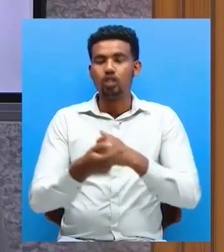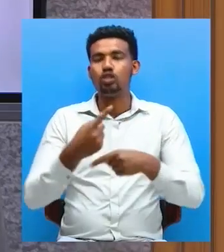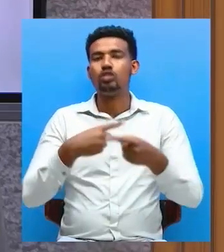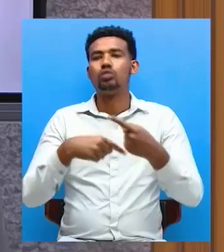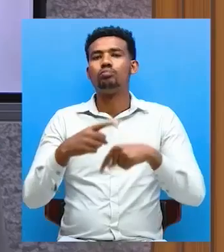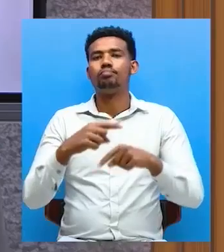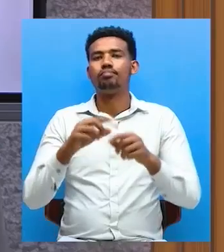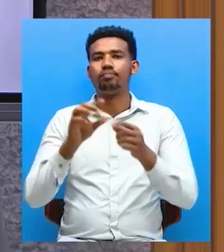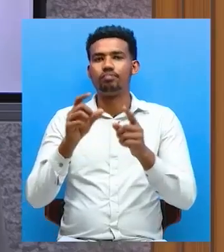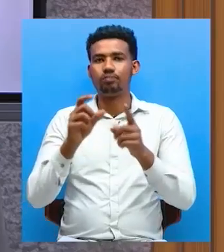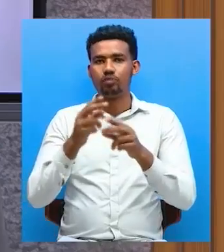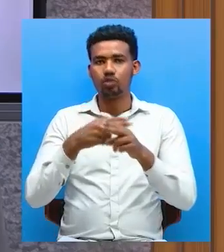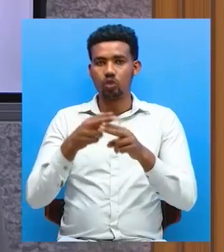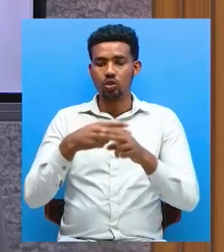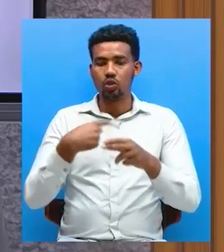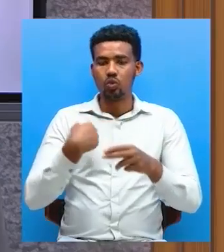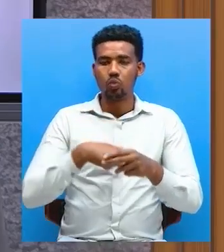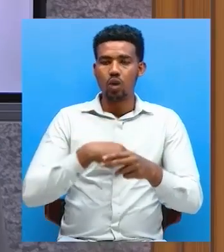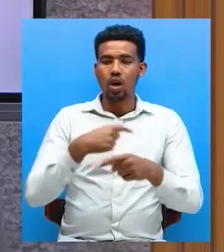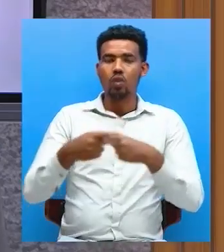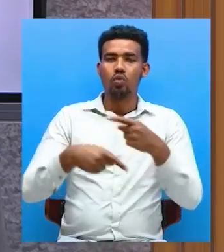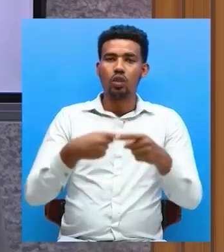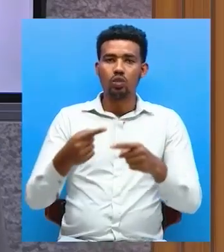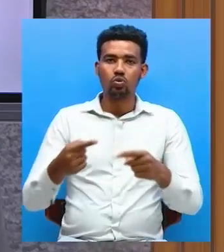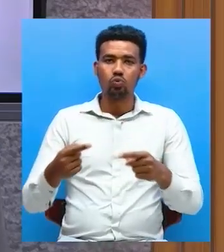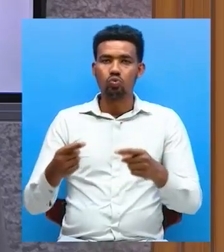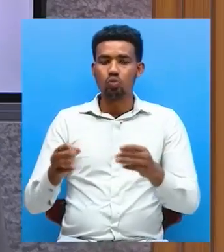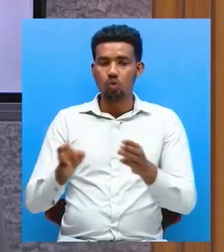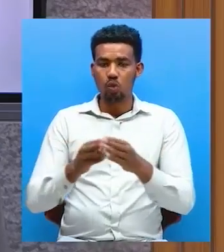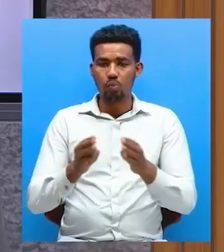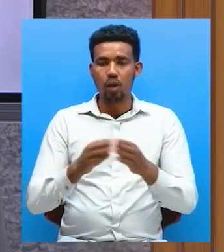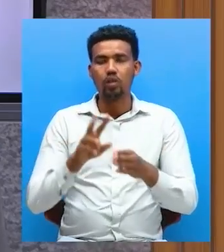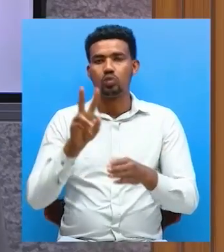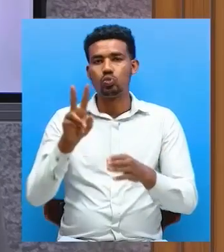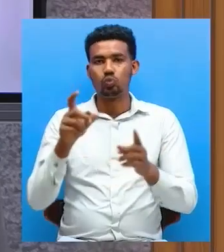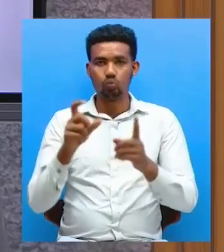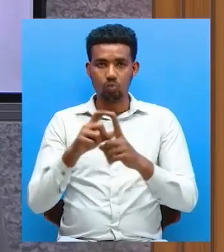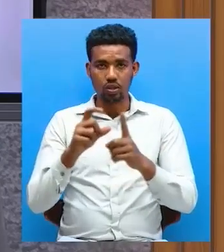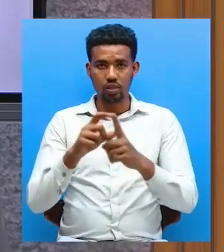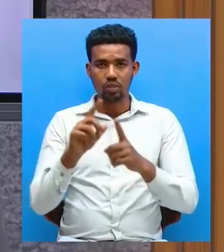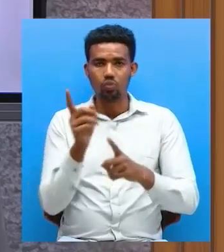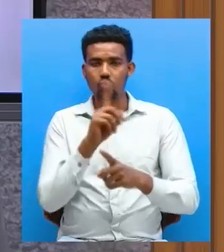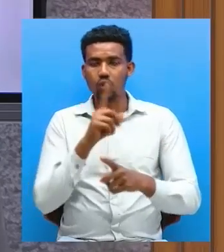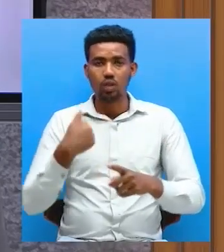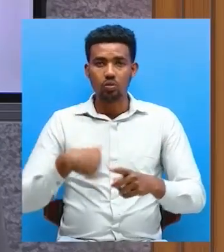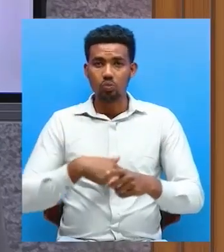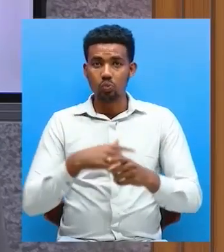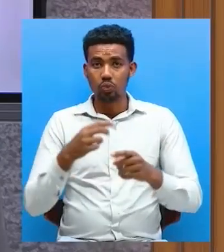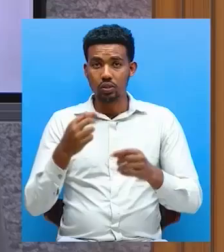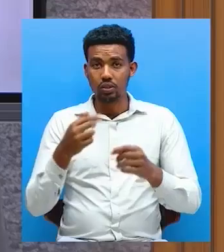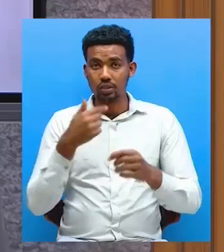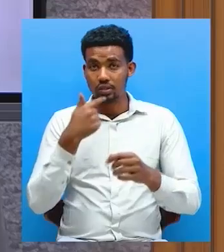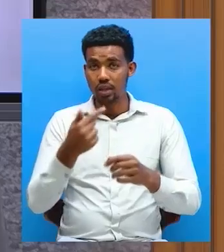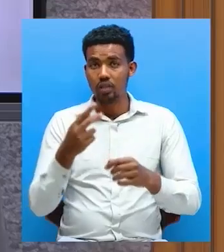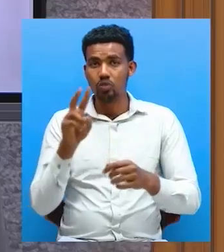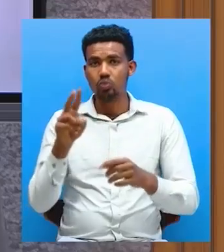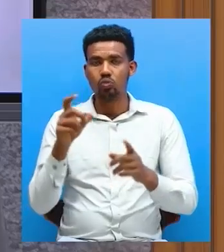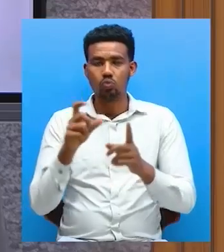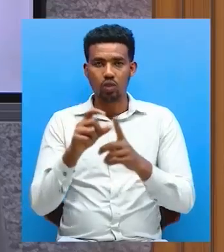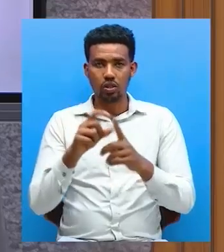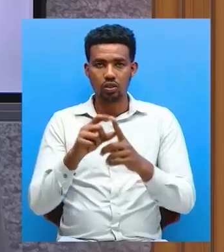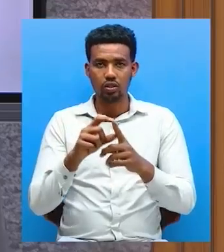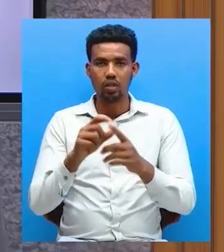of words, we are going to combine 2 words. What we said? 2 words.